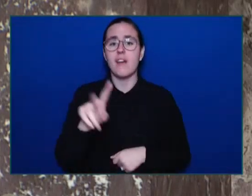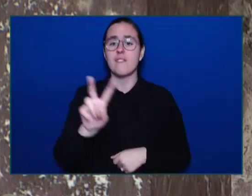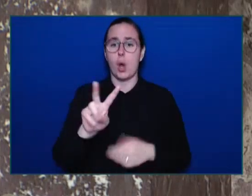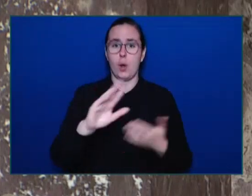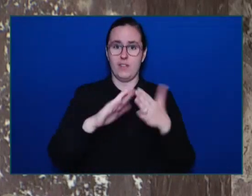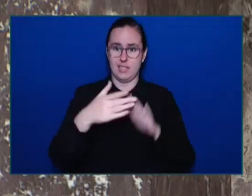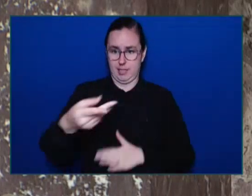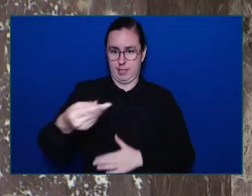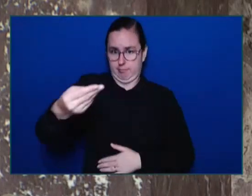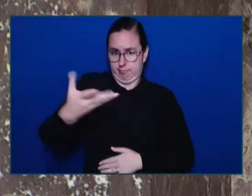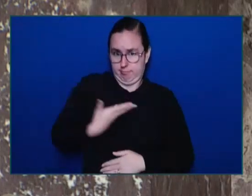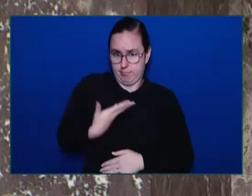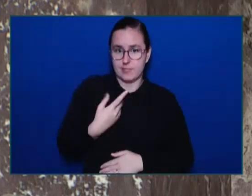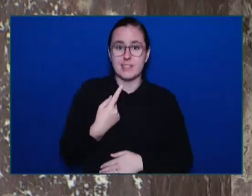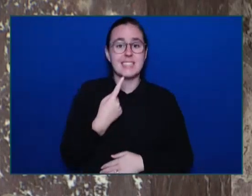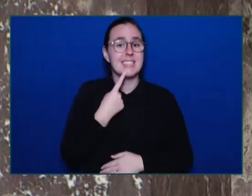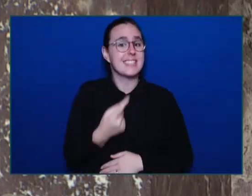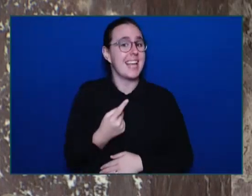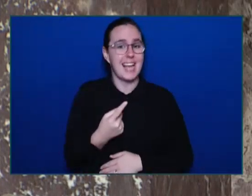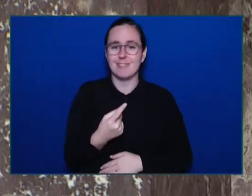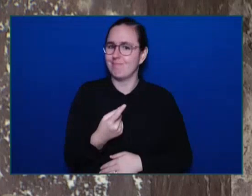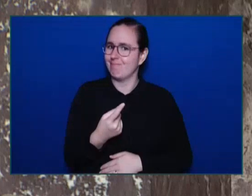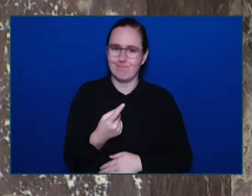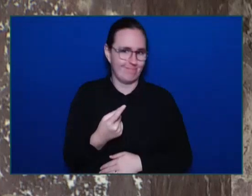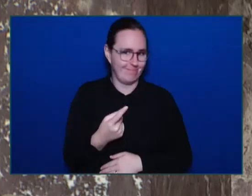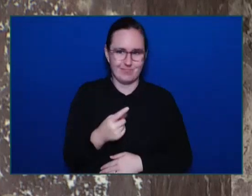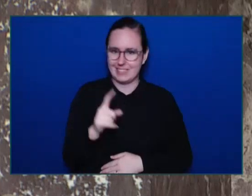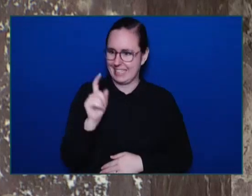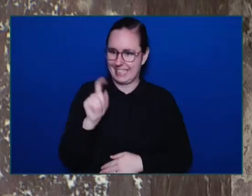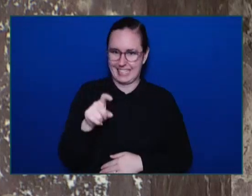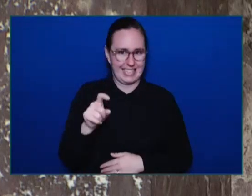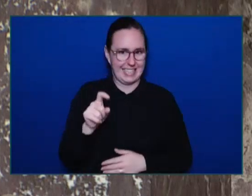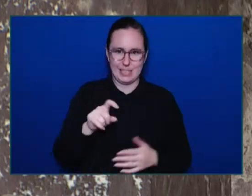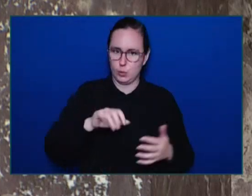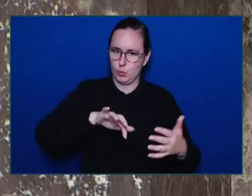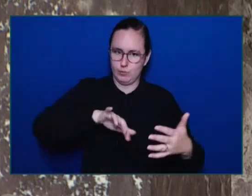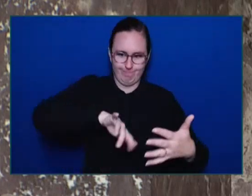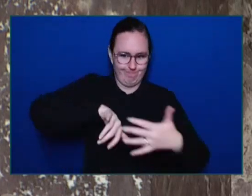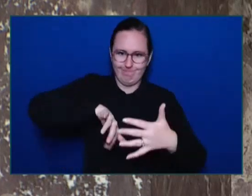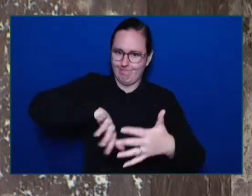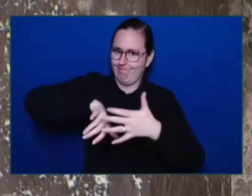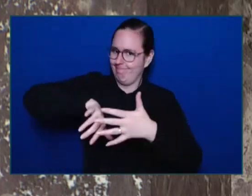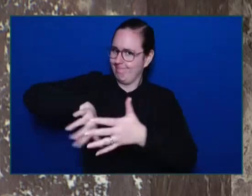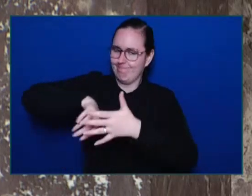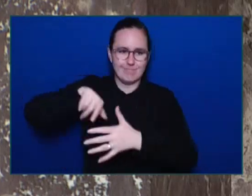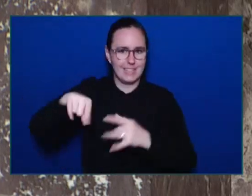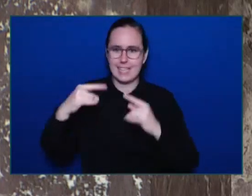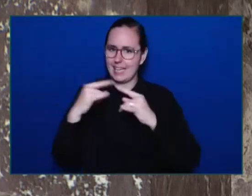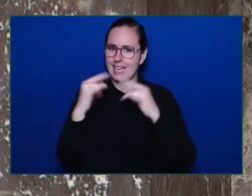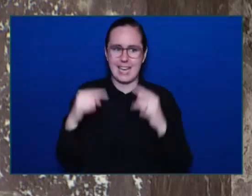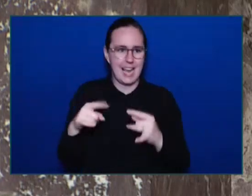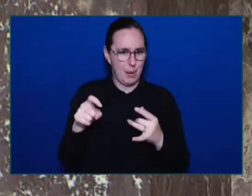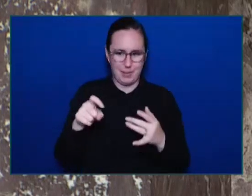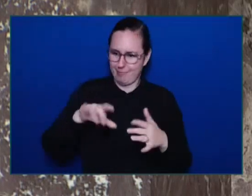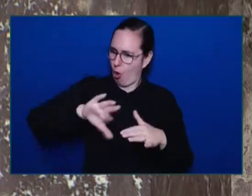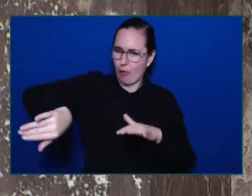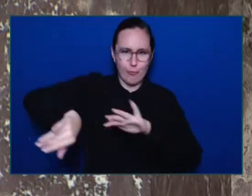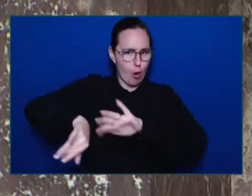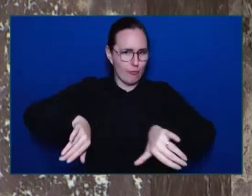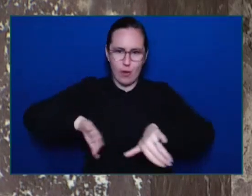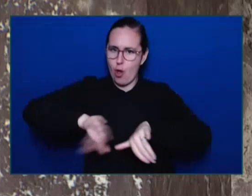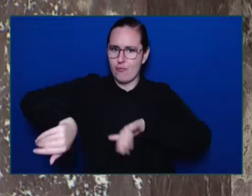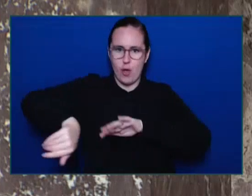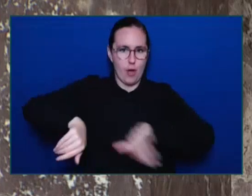and move on the encampment. Honourable Speaker, we have been working closely with the City of Vancouver on housing, on related issues,